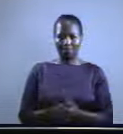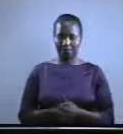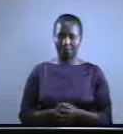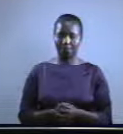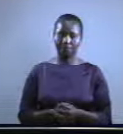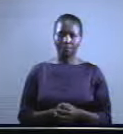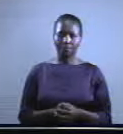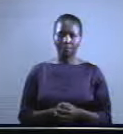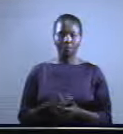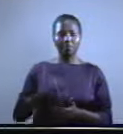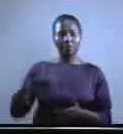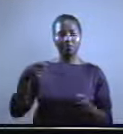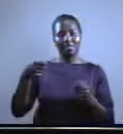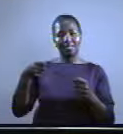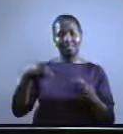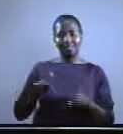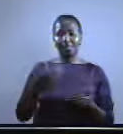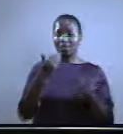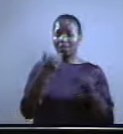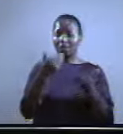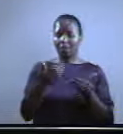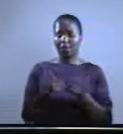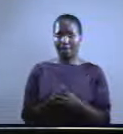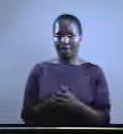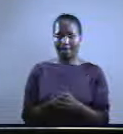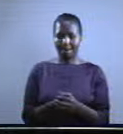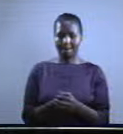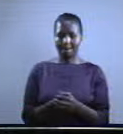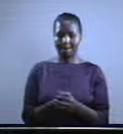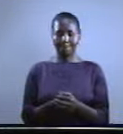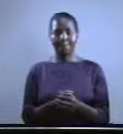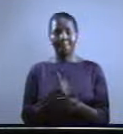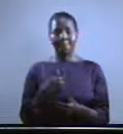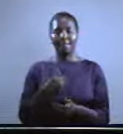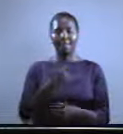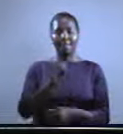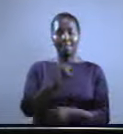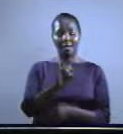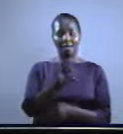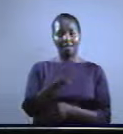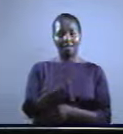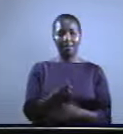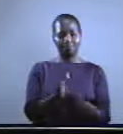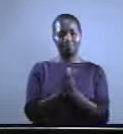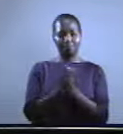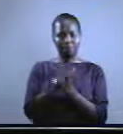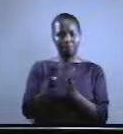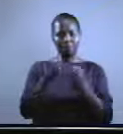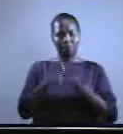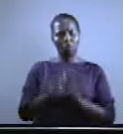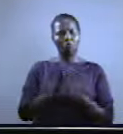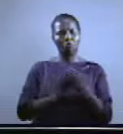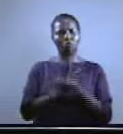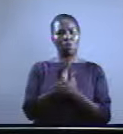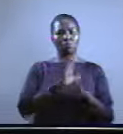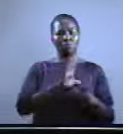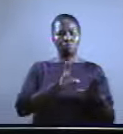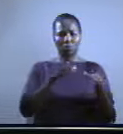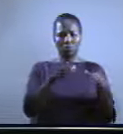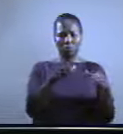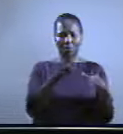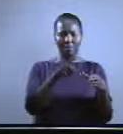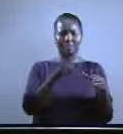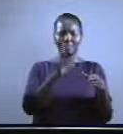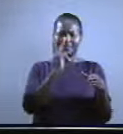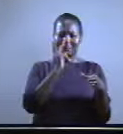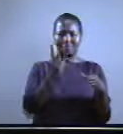Thank you, Honourable IFP. Speaker. Thank you, Honourable Speaker. Honourable Speaker, the IFP today calls on the Human Rights Commission to urgently take note of the